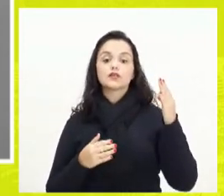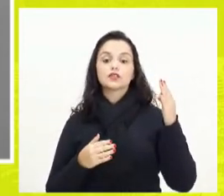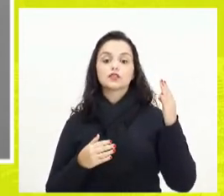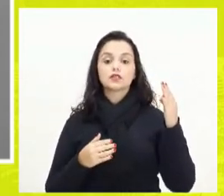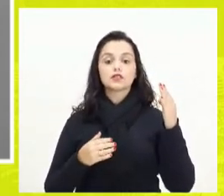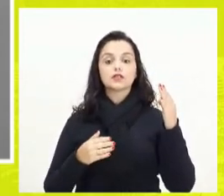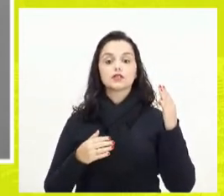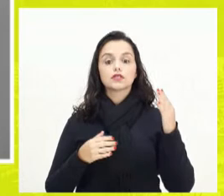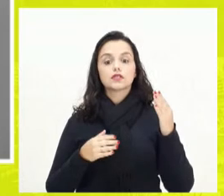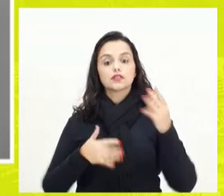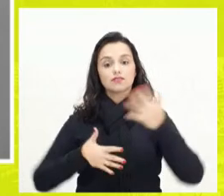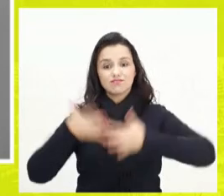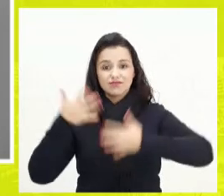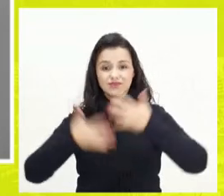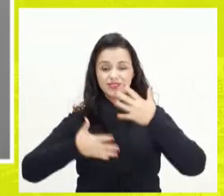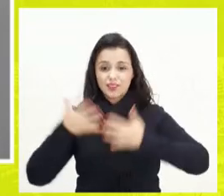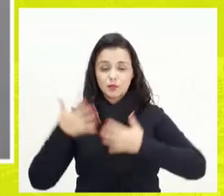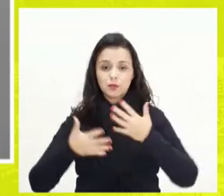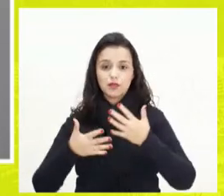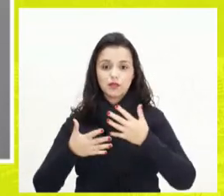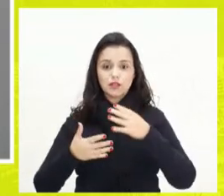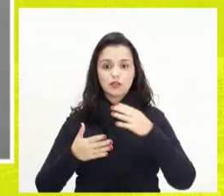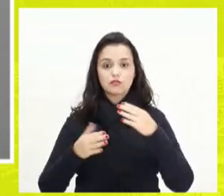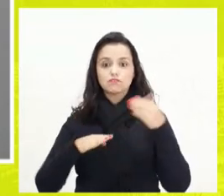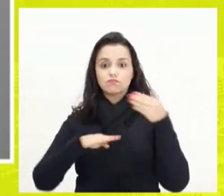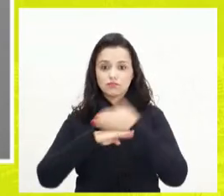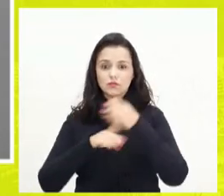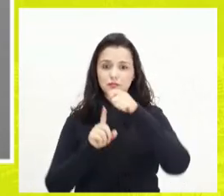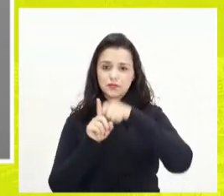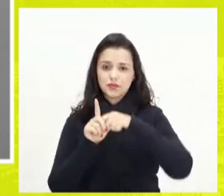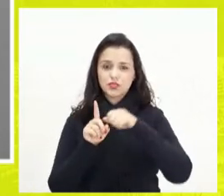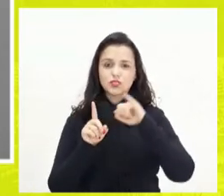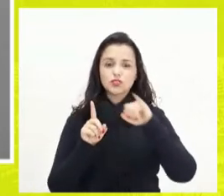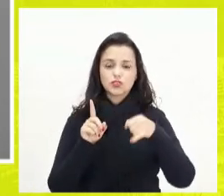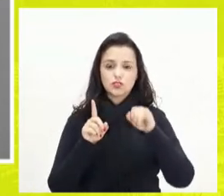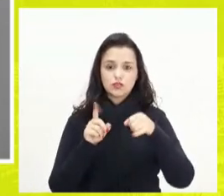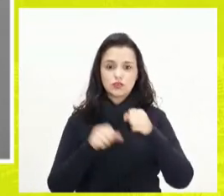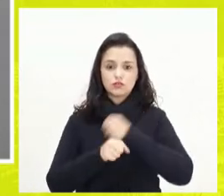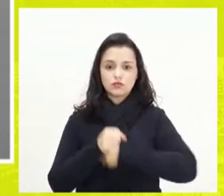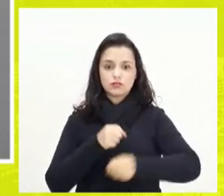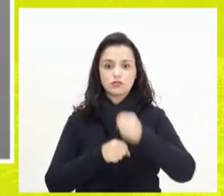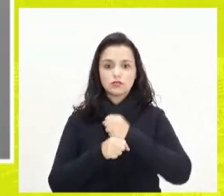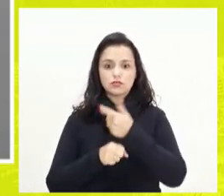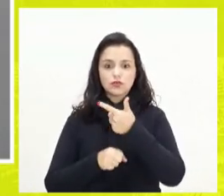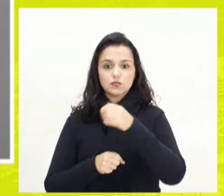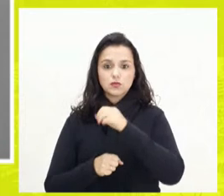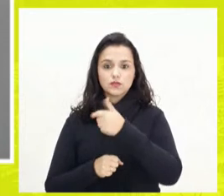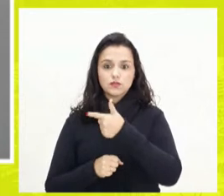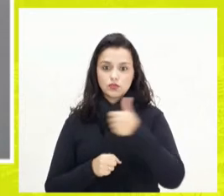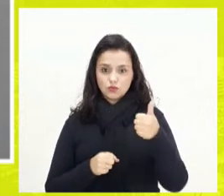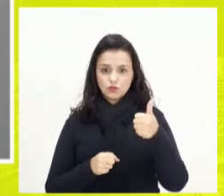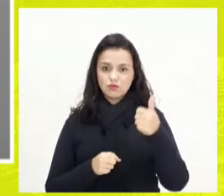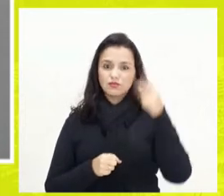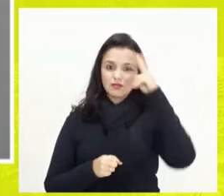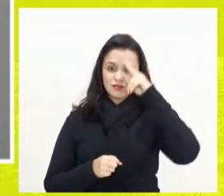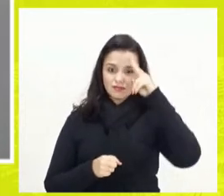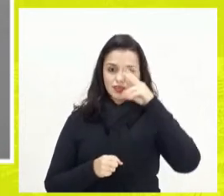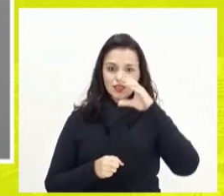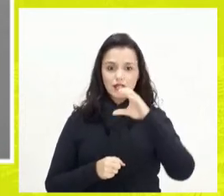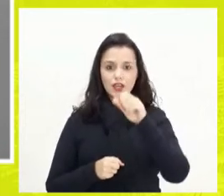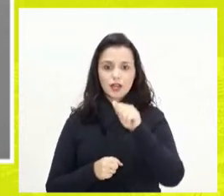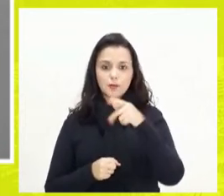bring us to a anti-democratic episode in brazil what happened with tell